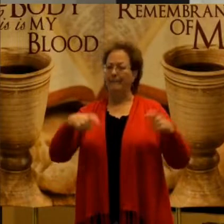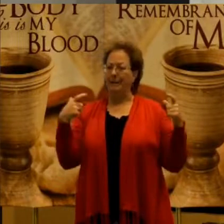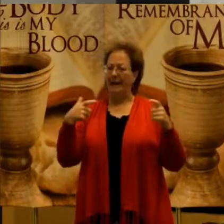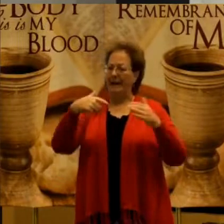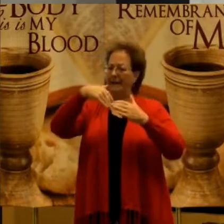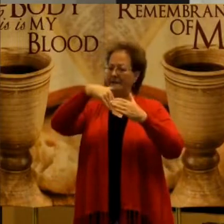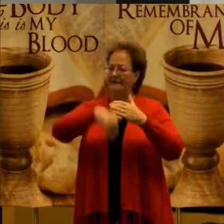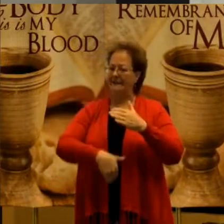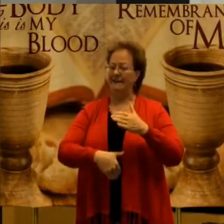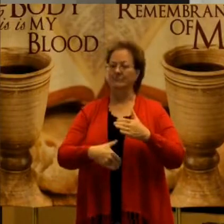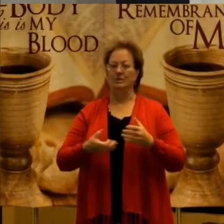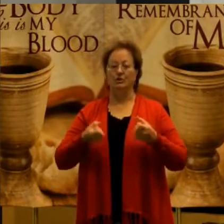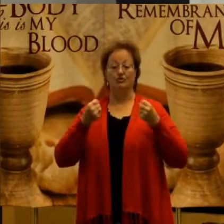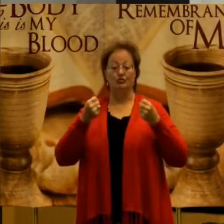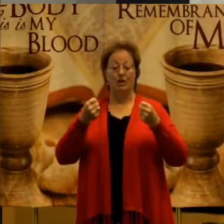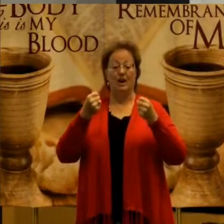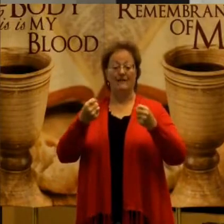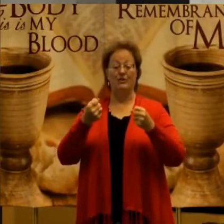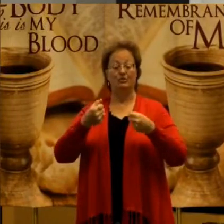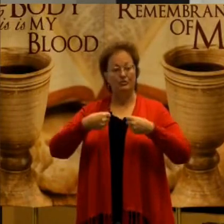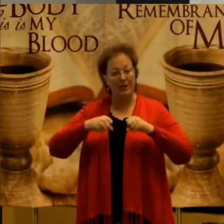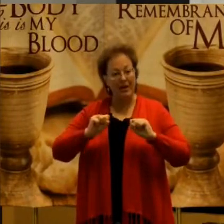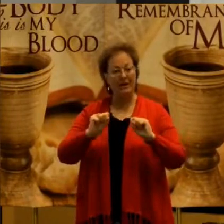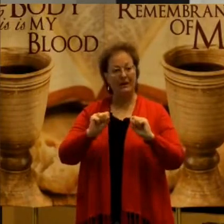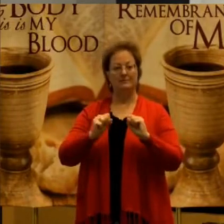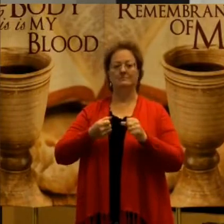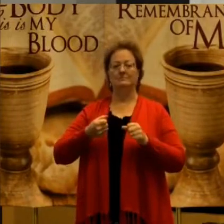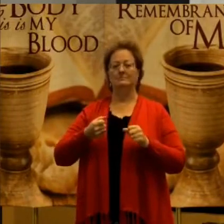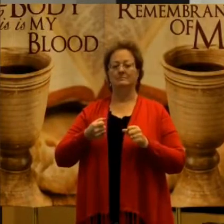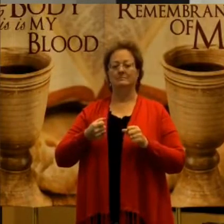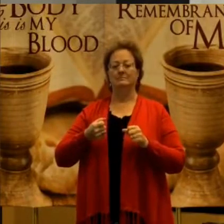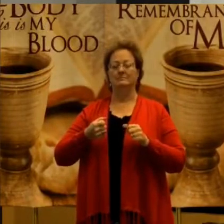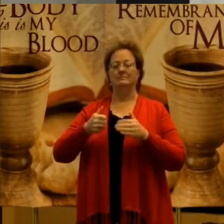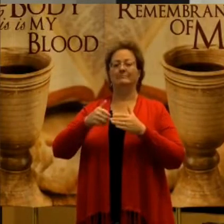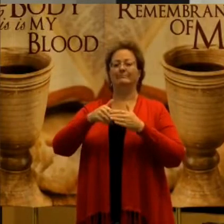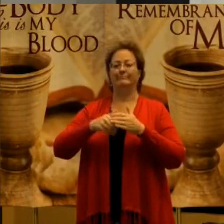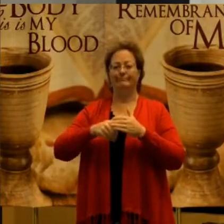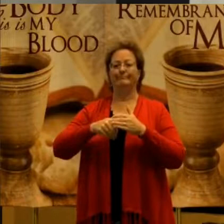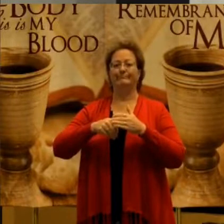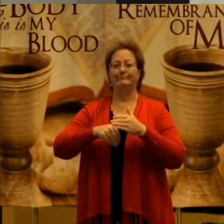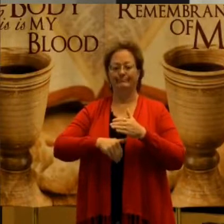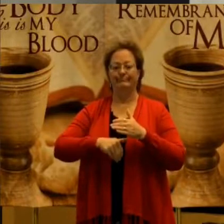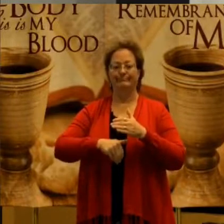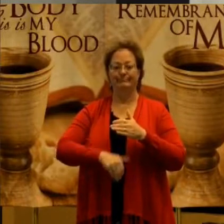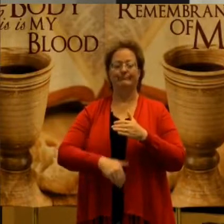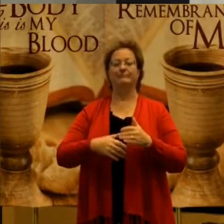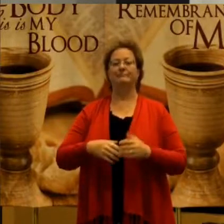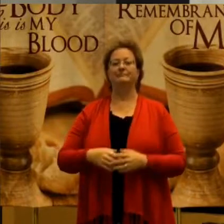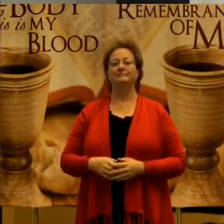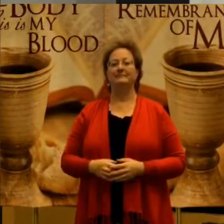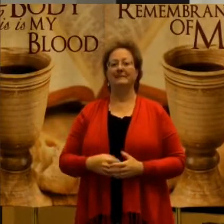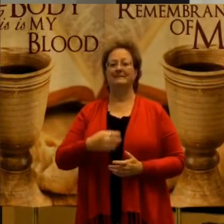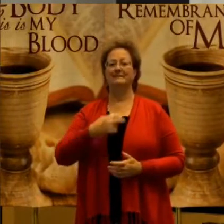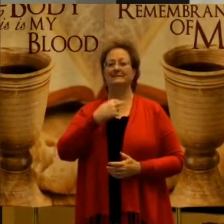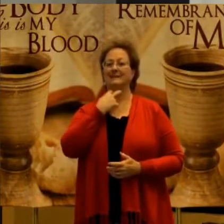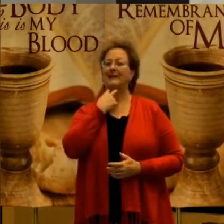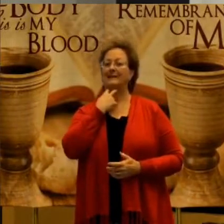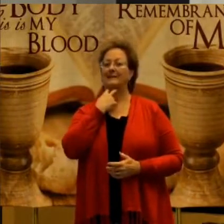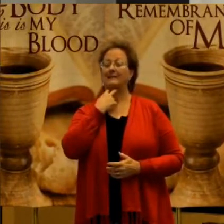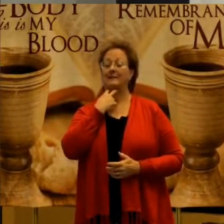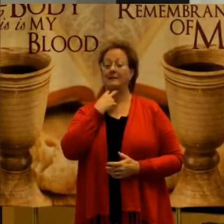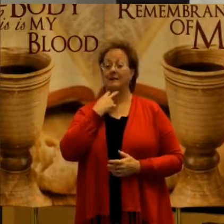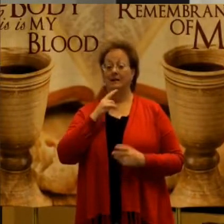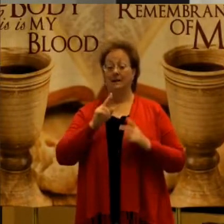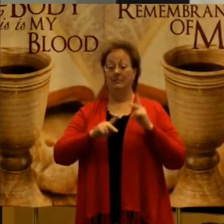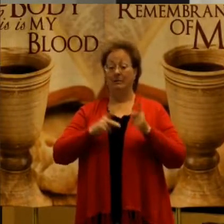more the driver tried to get us out of that puddle, the deeper and deeper we sunk. Thankfully, some villagers saw